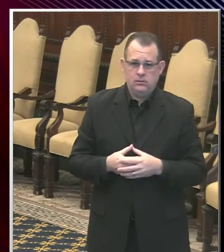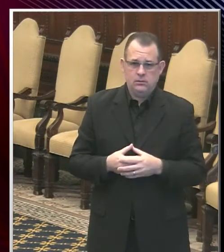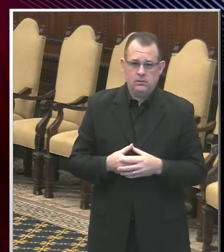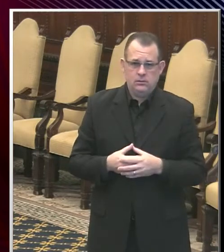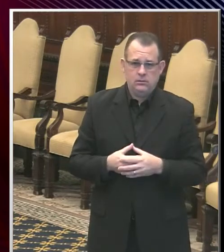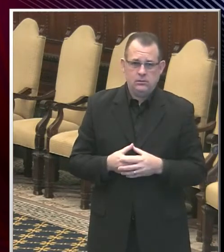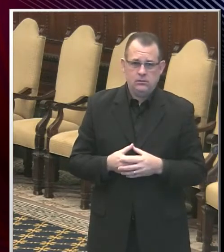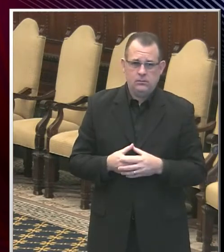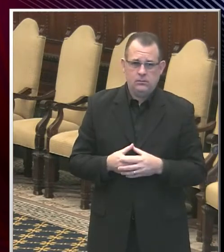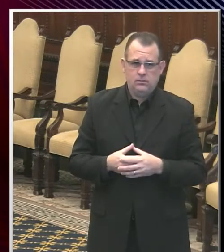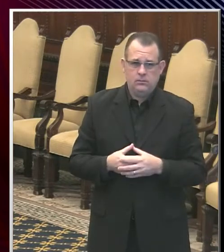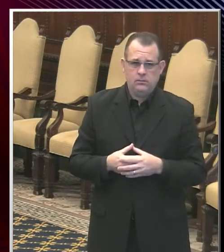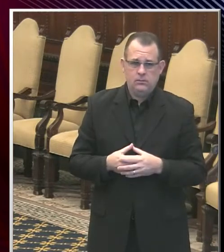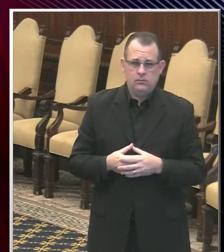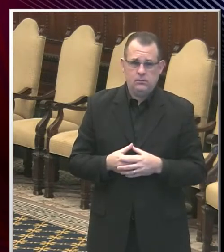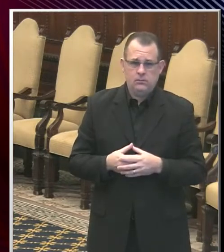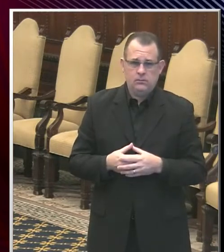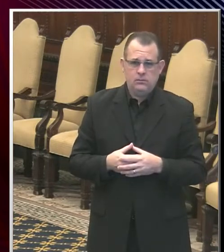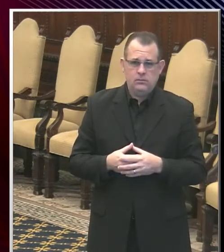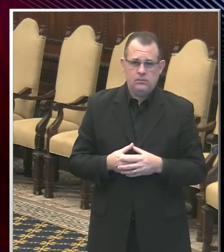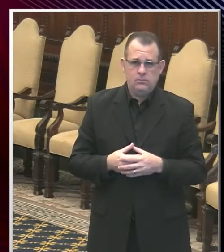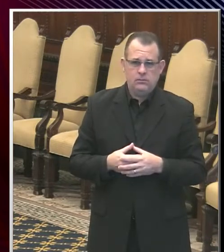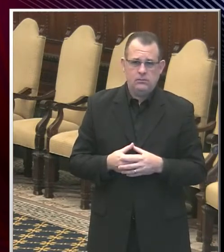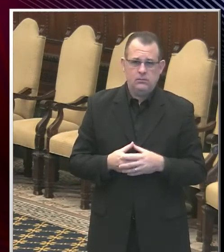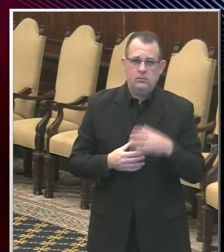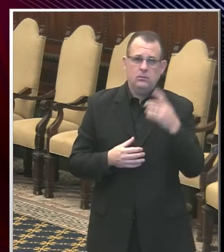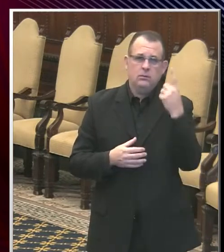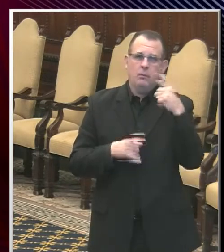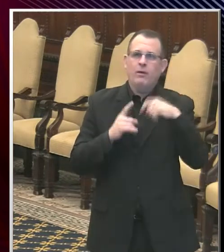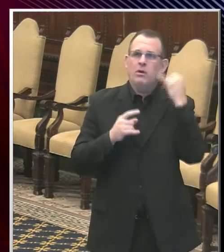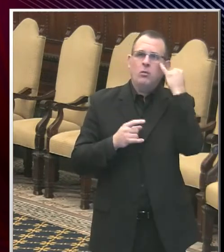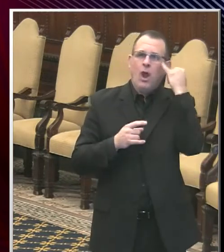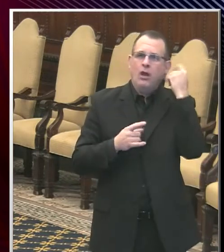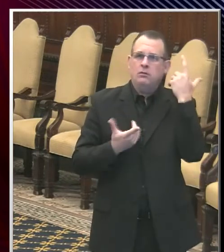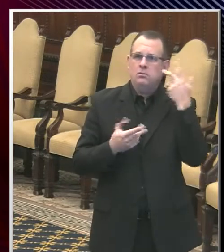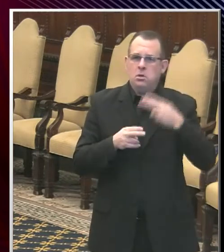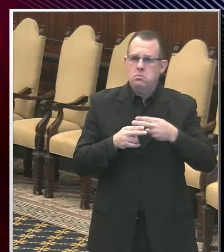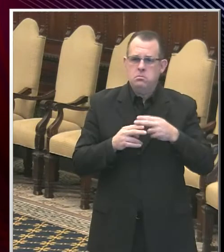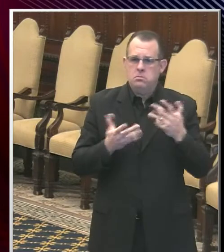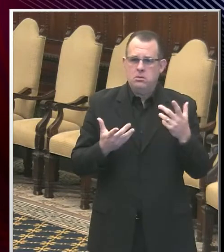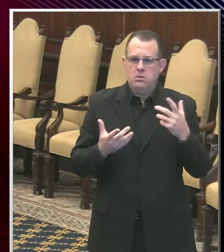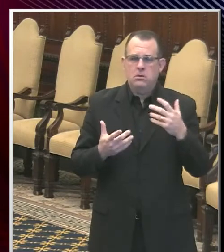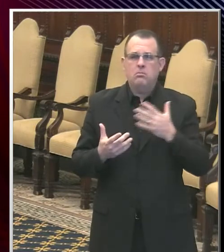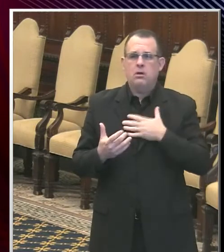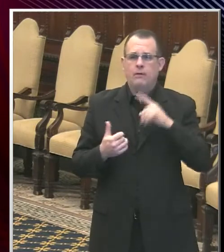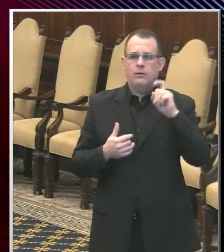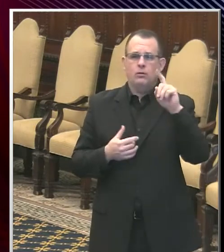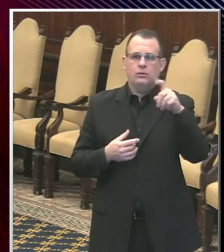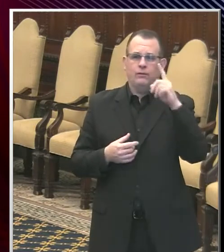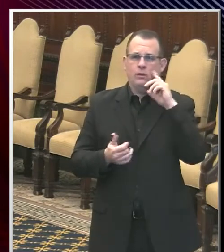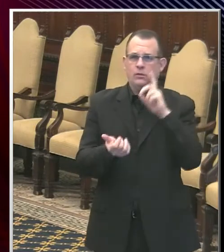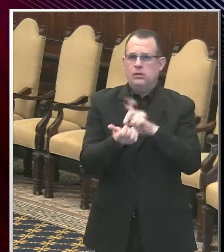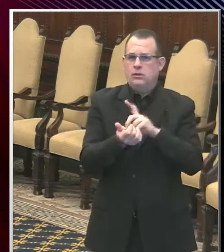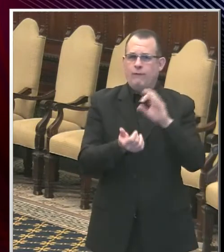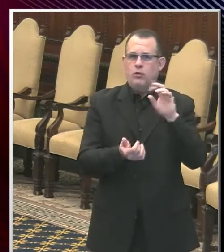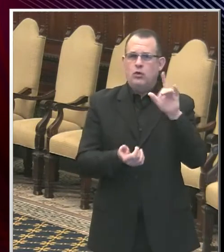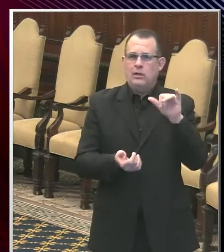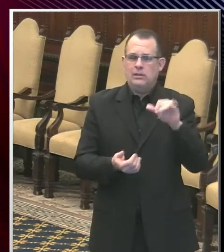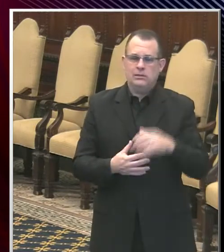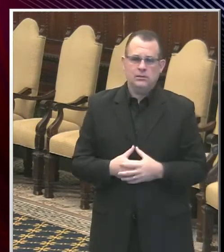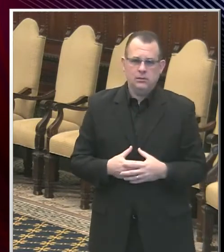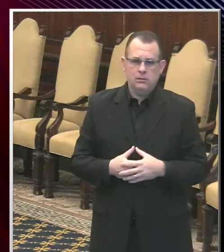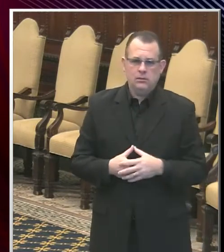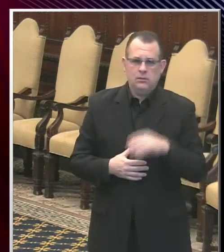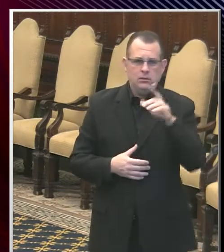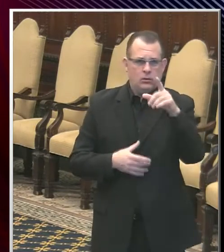Laura McChrystal of the Inquirer. Hi, my first question is for Dr. Farley. You mentioned